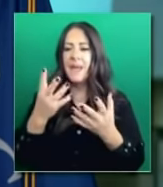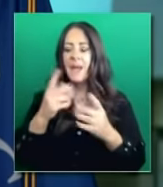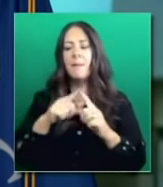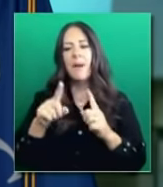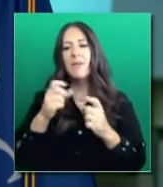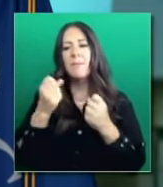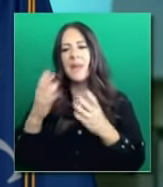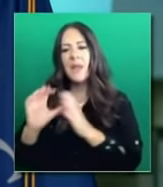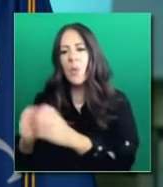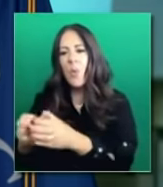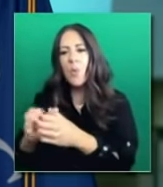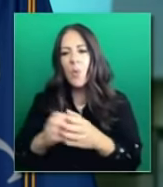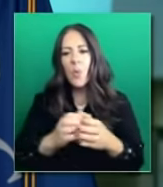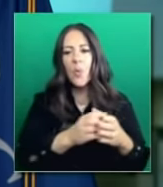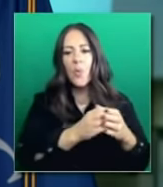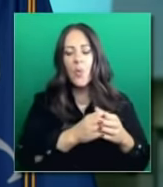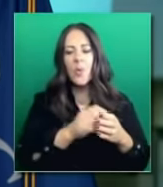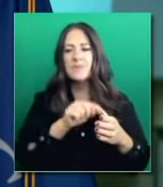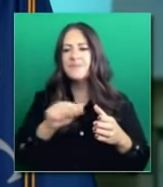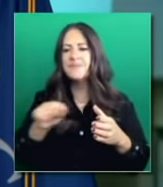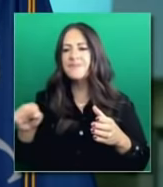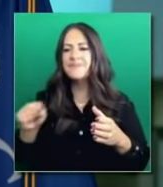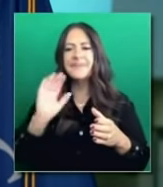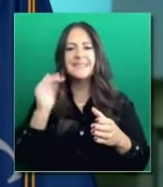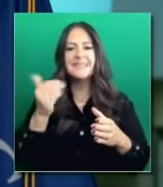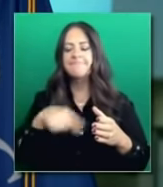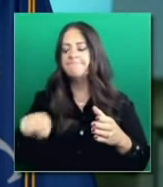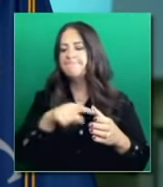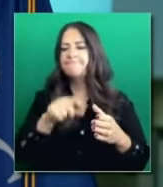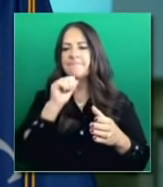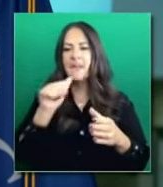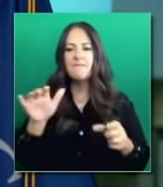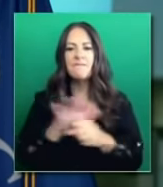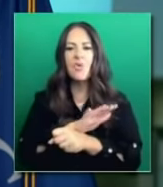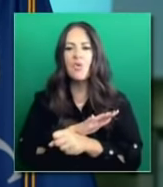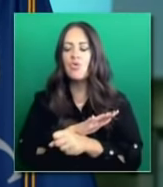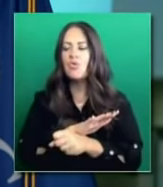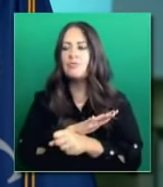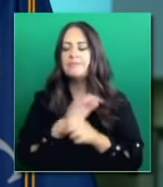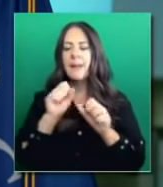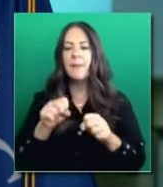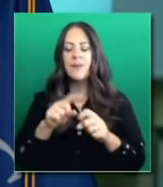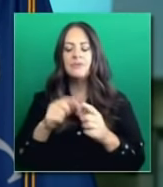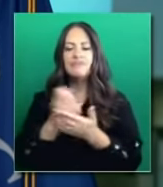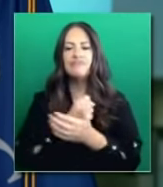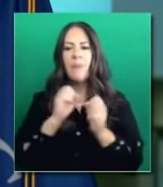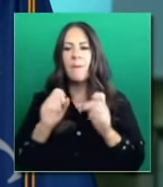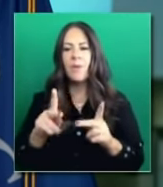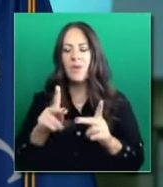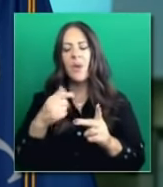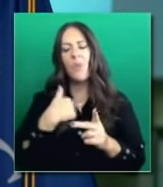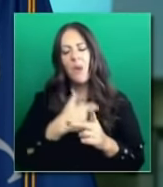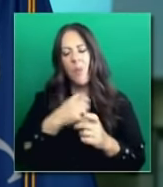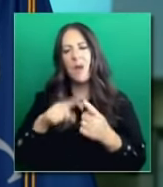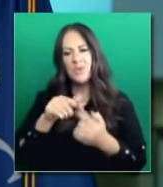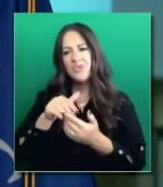those opportunities are not allowing the full expression of opportunity, and that's what we want to address with this new plan.